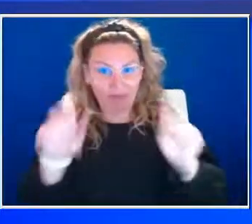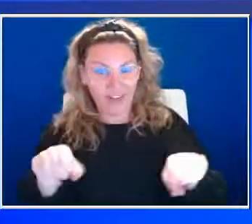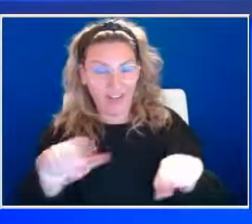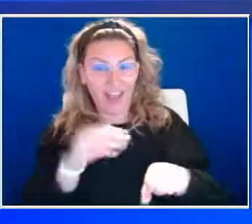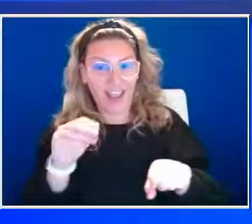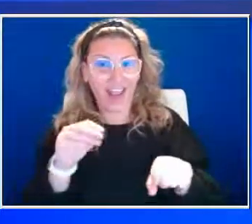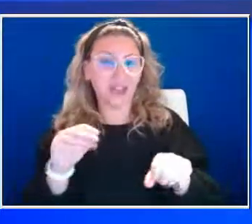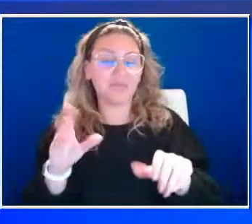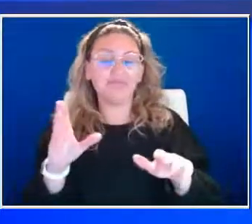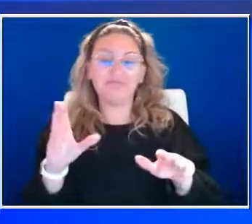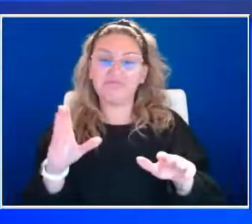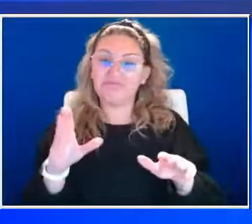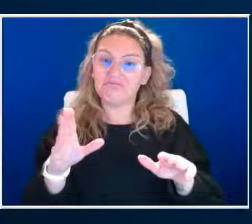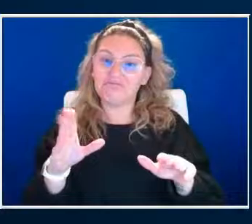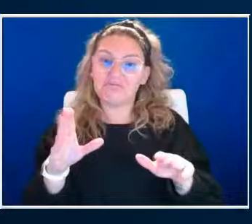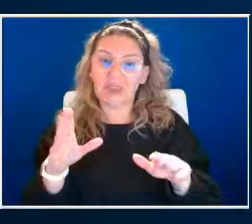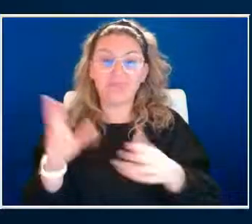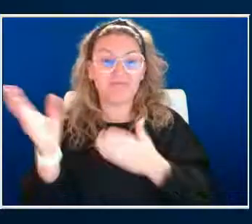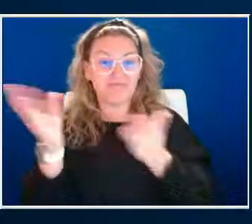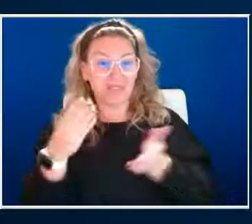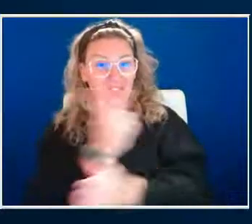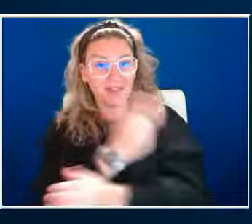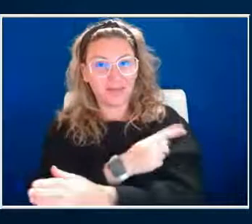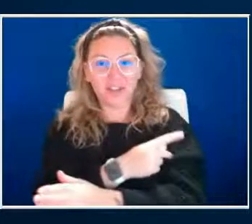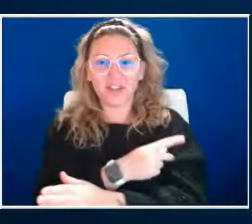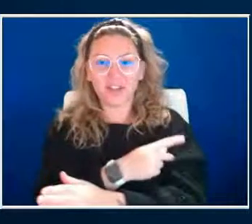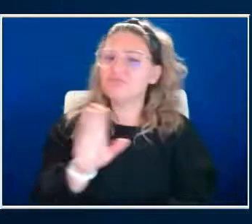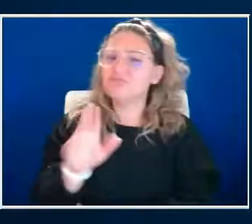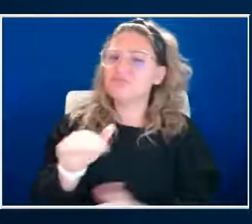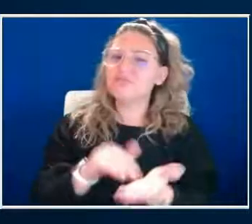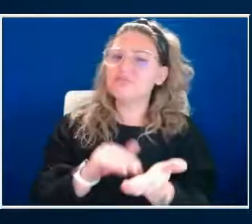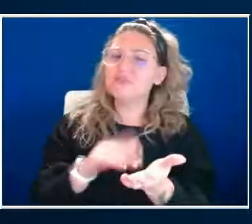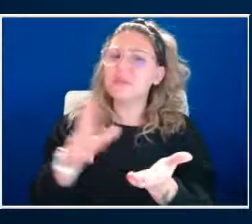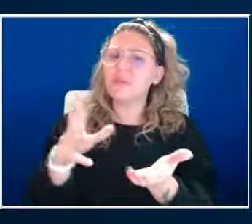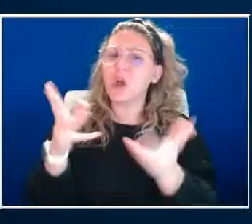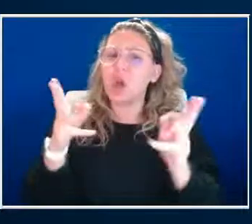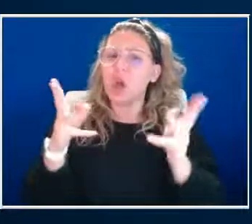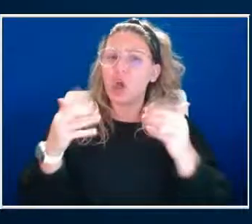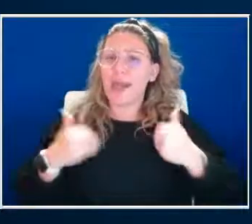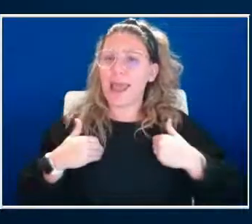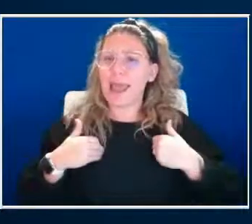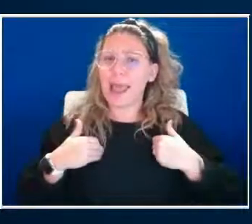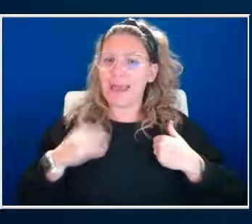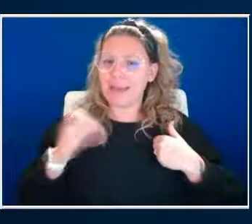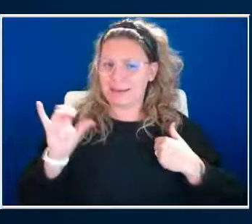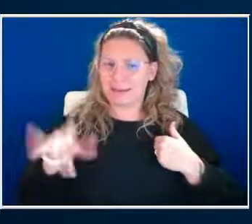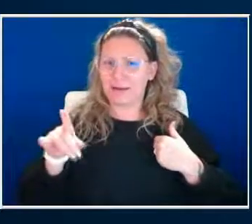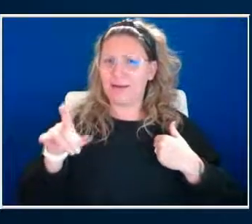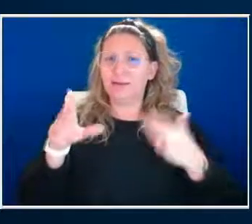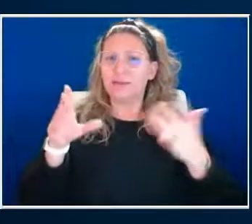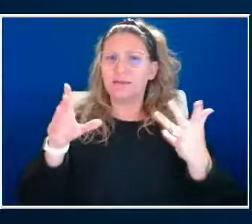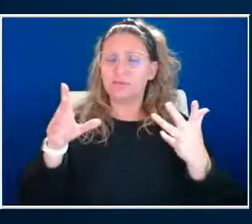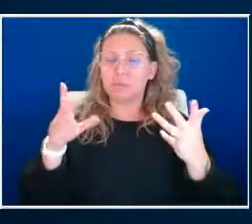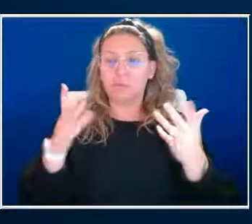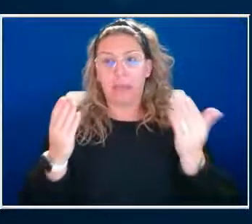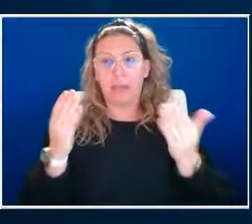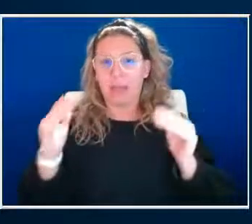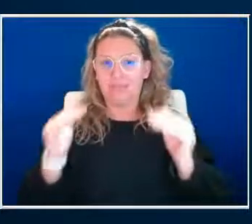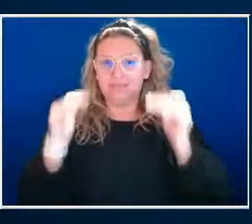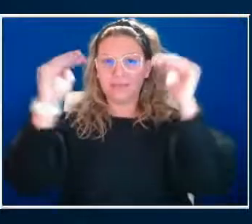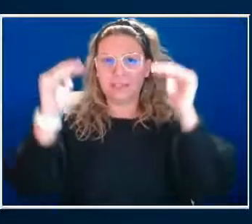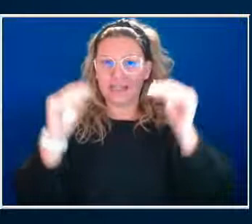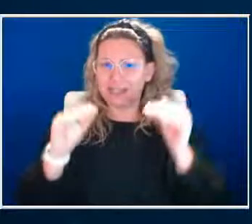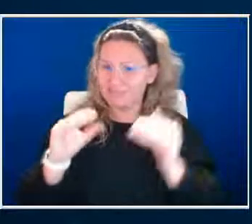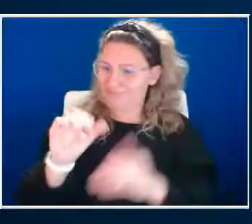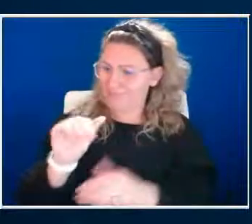bring it to our patients. Dr. Lai, if someone already has lymphedema, maybe an advanced case of it, are there surgery options